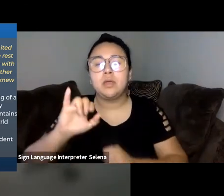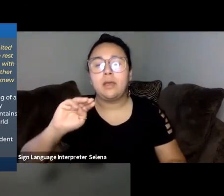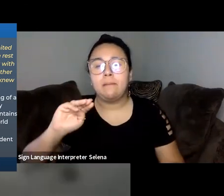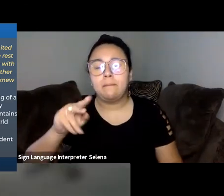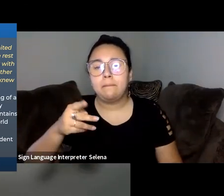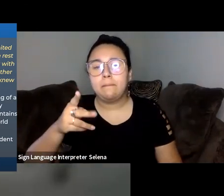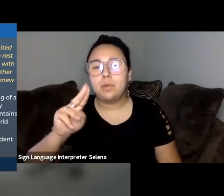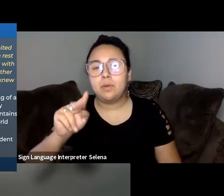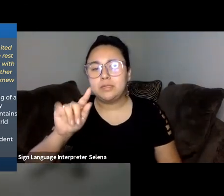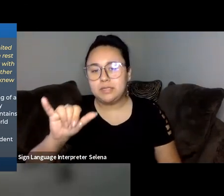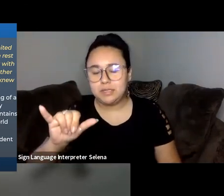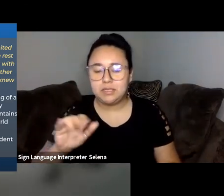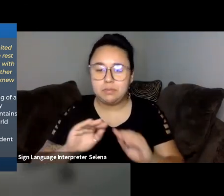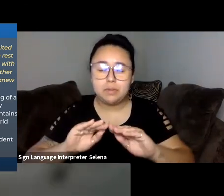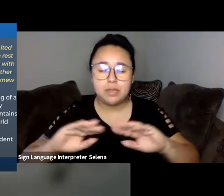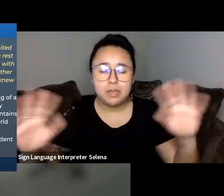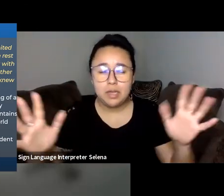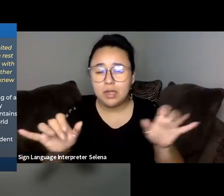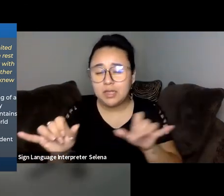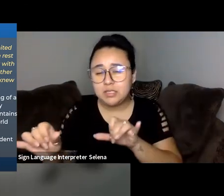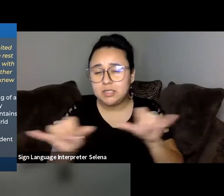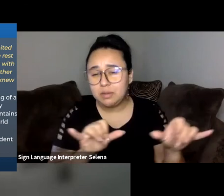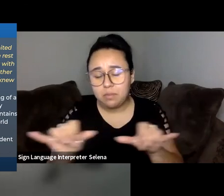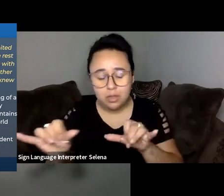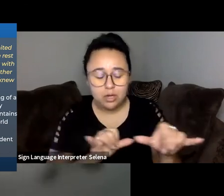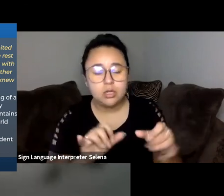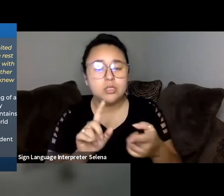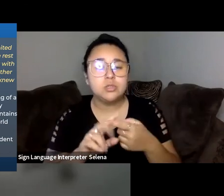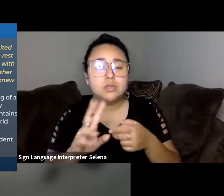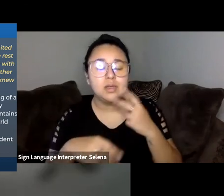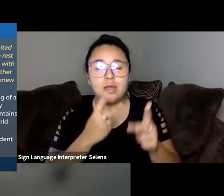this is very, very similar to the kind of